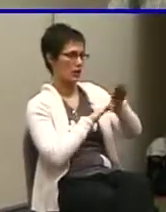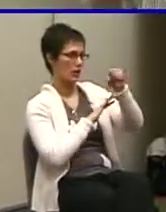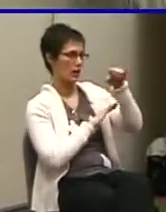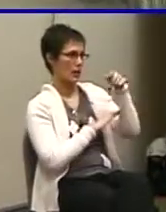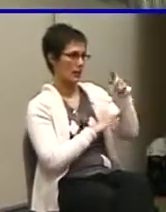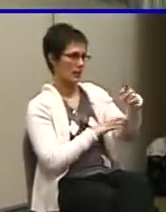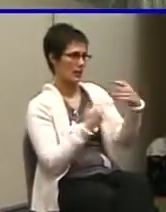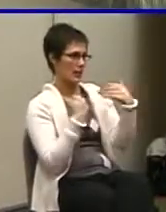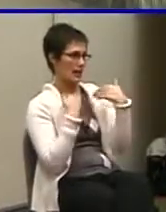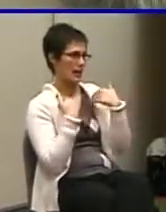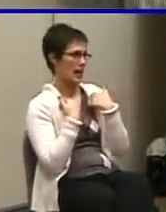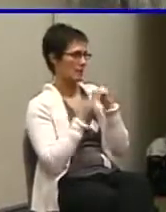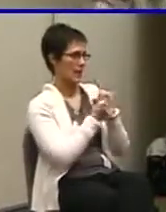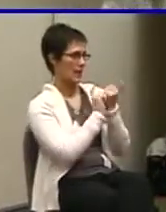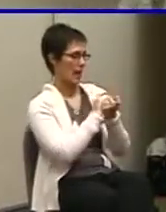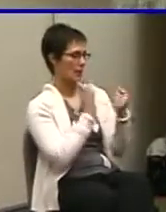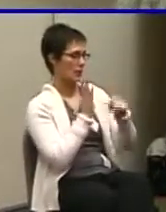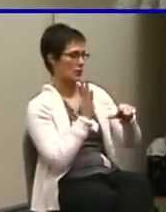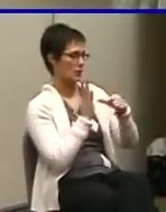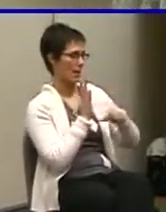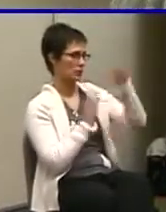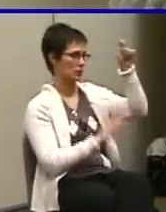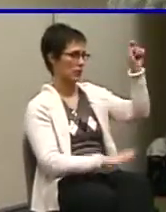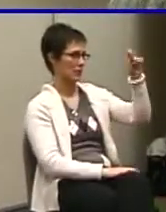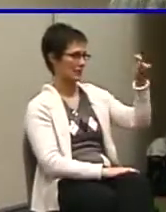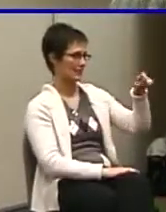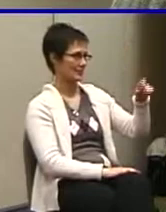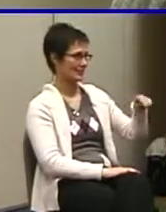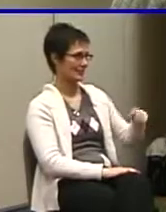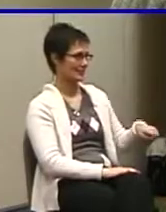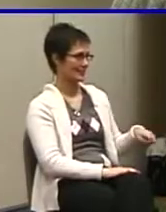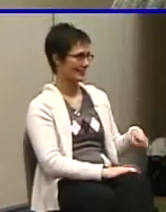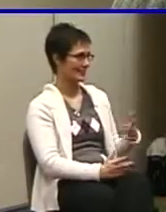accommodation page and it's just little check boxes? And what you find